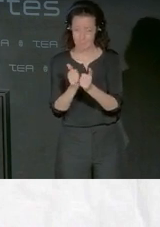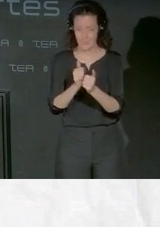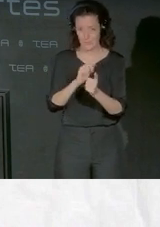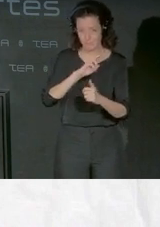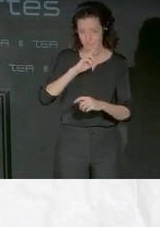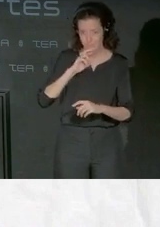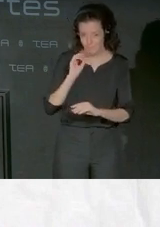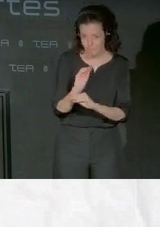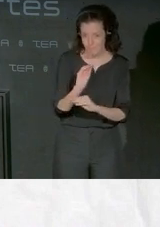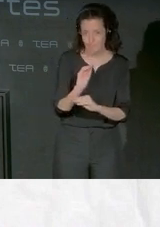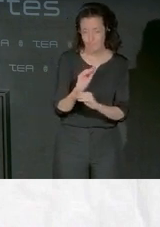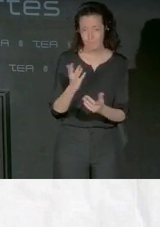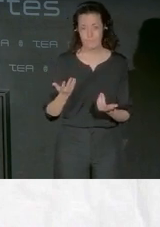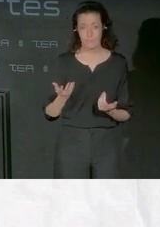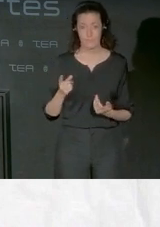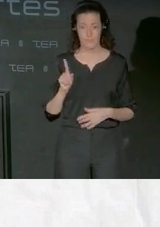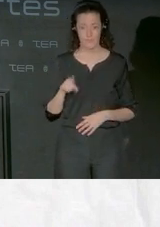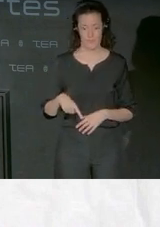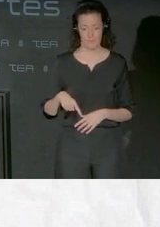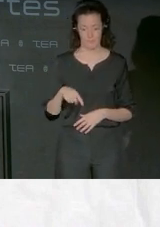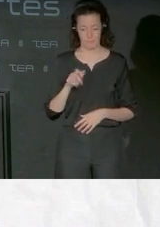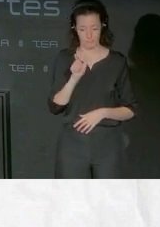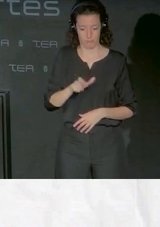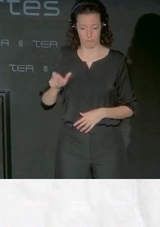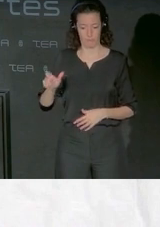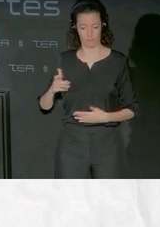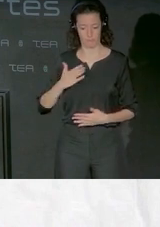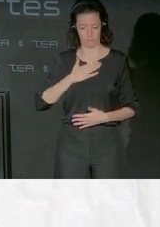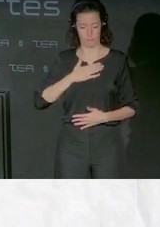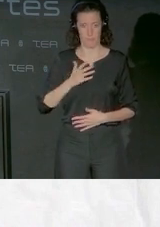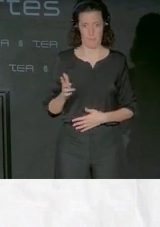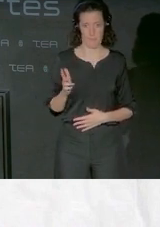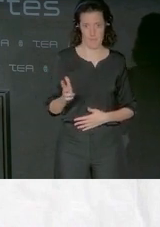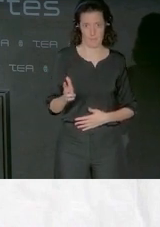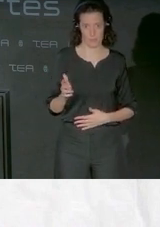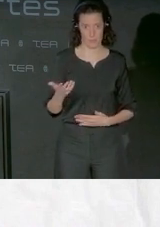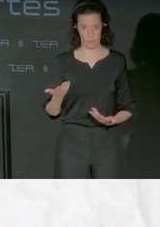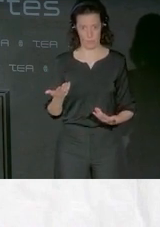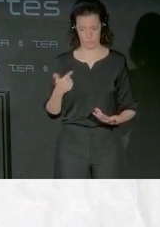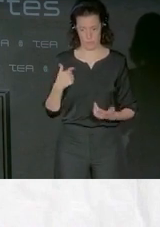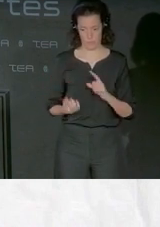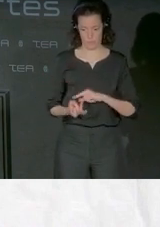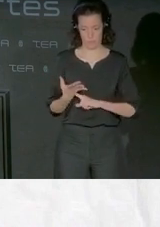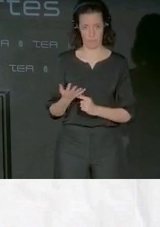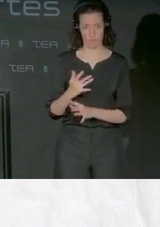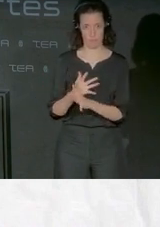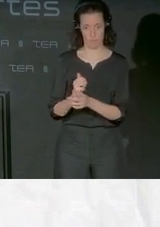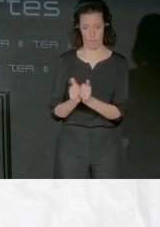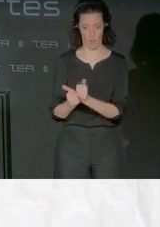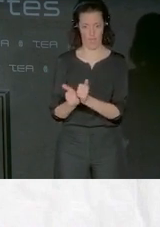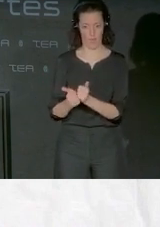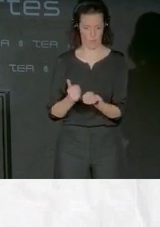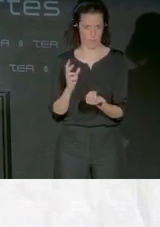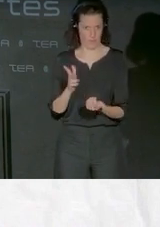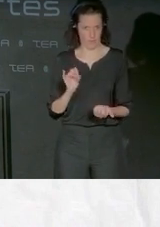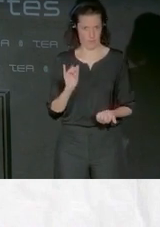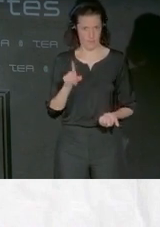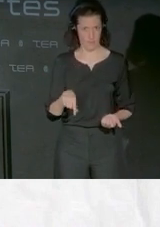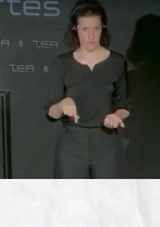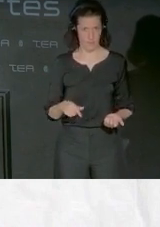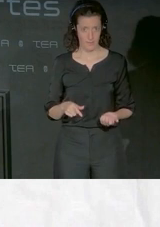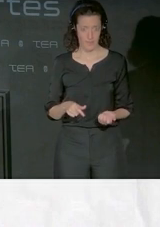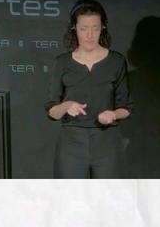publishers. So that's one thing, something that would bring all of these stakeholders around the same table. And also